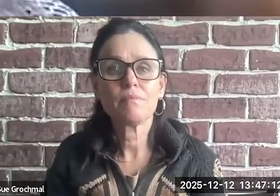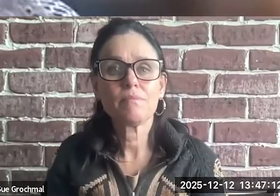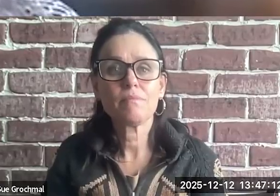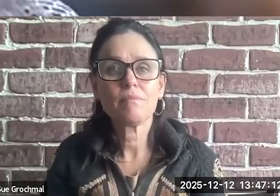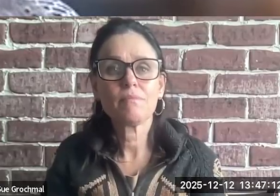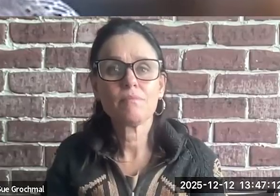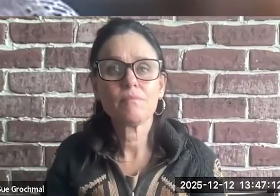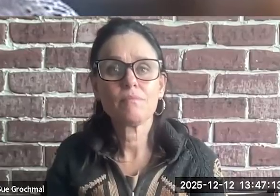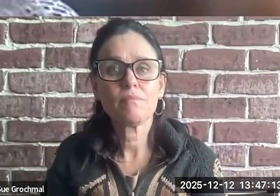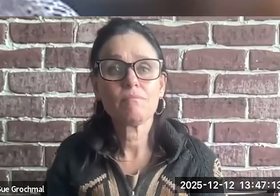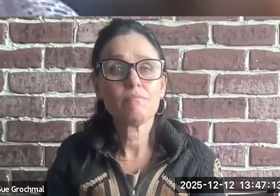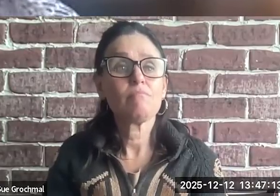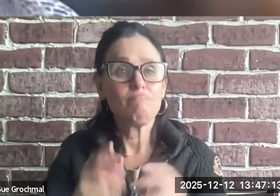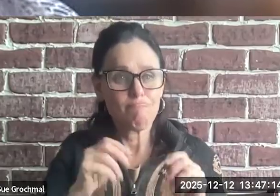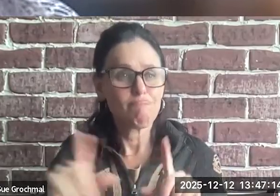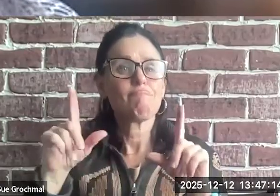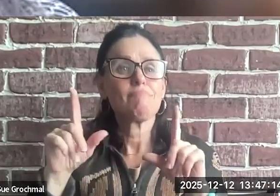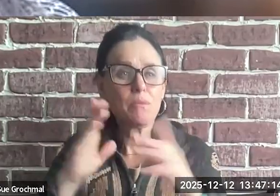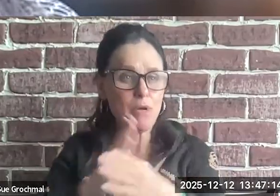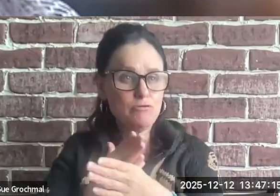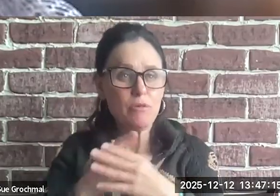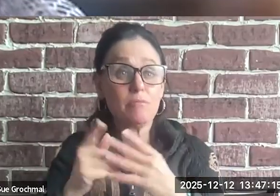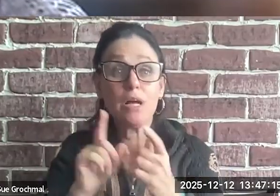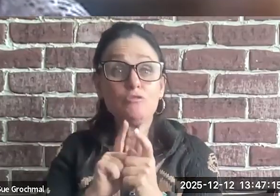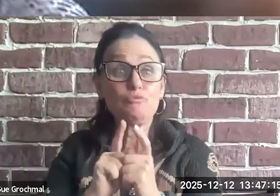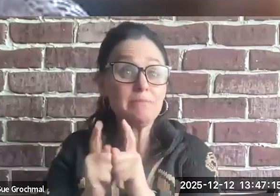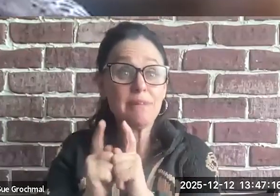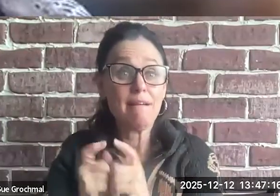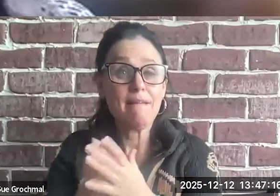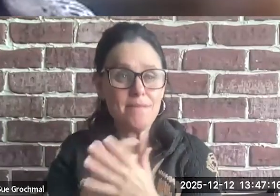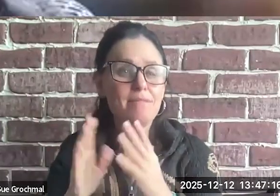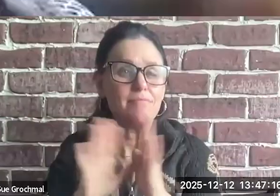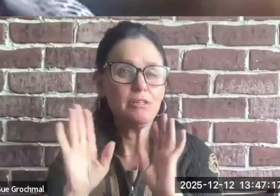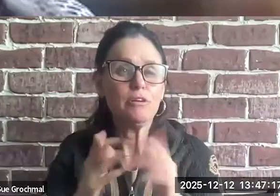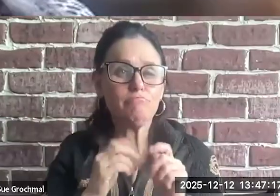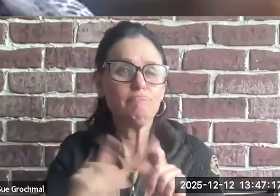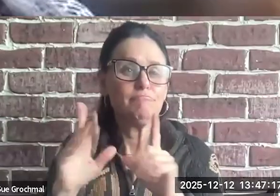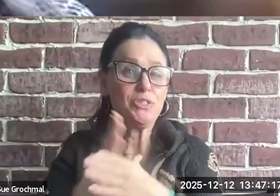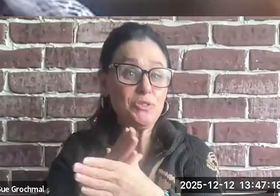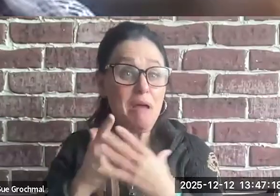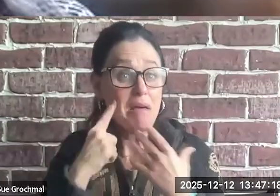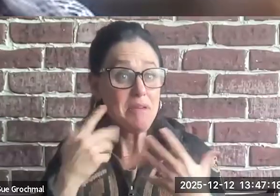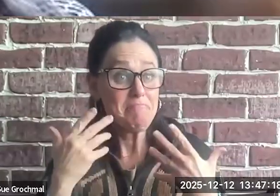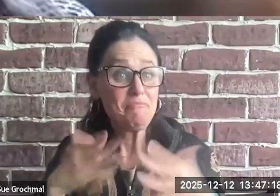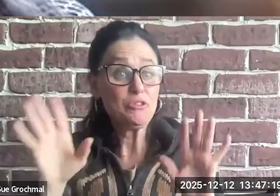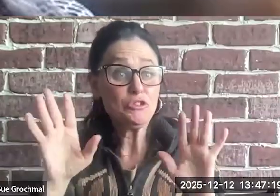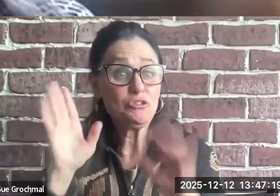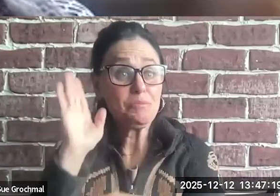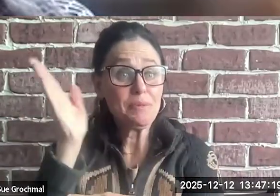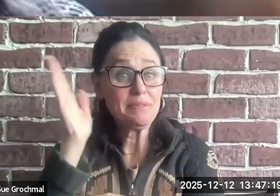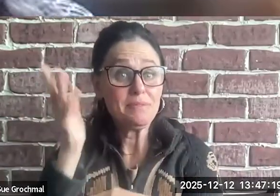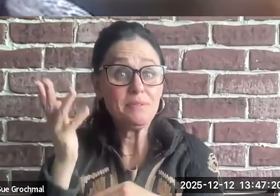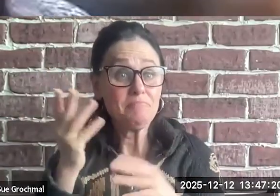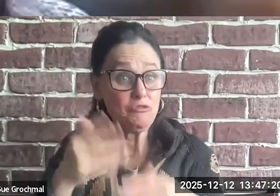will share once we get it all translated for you all. And I think that's it in terms of our